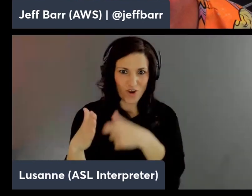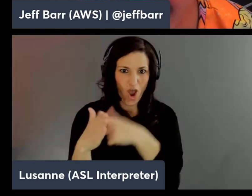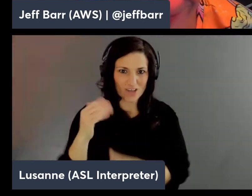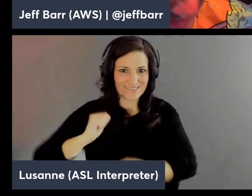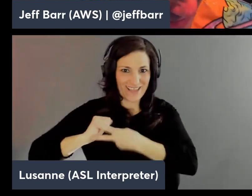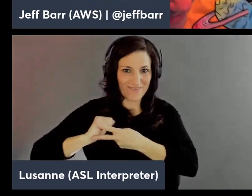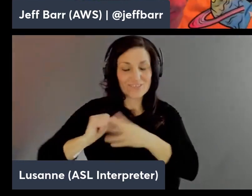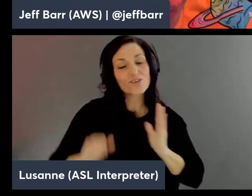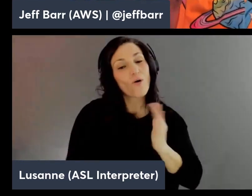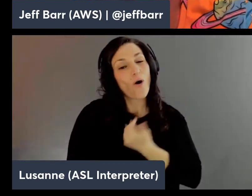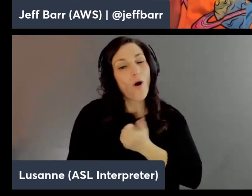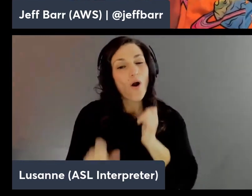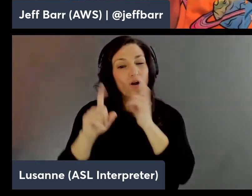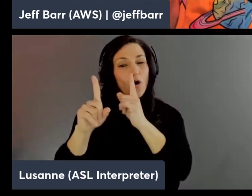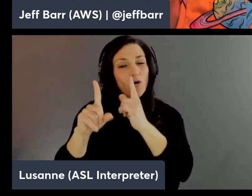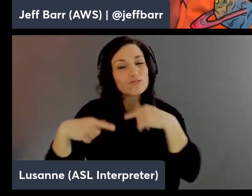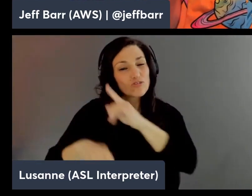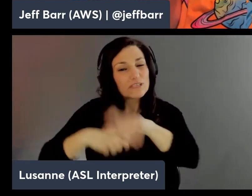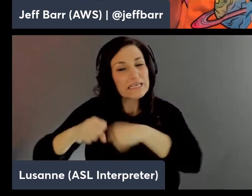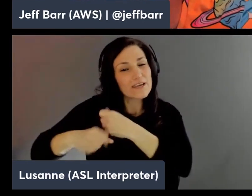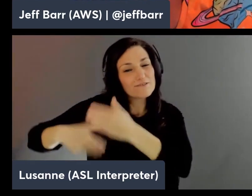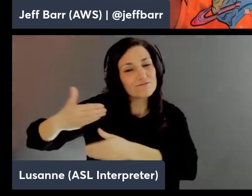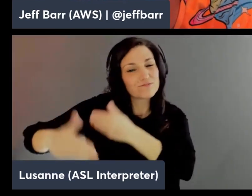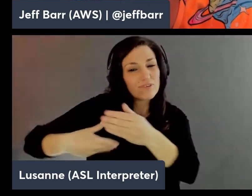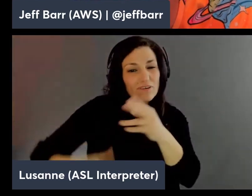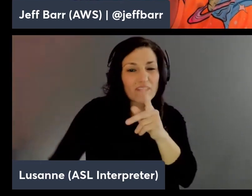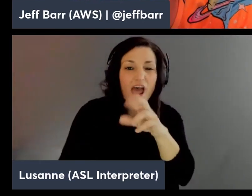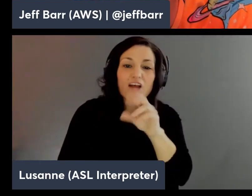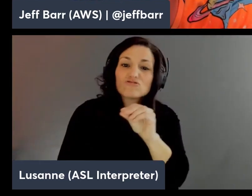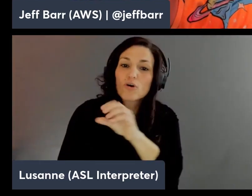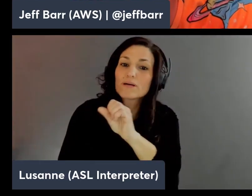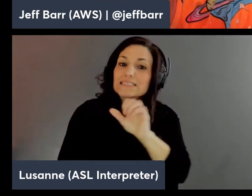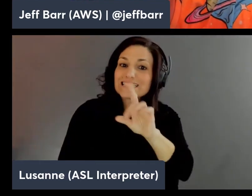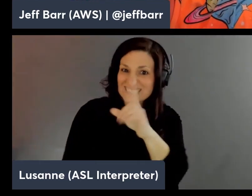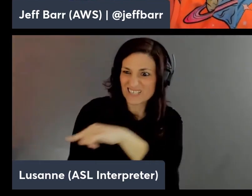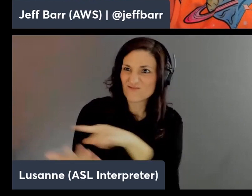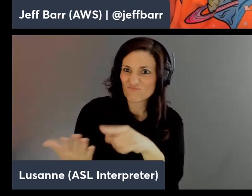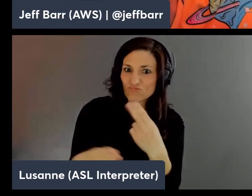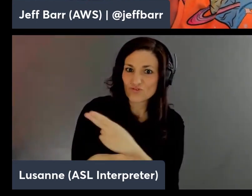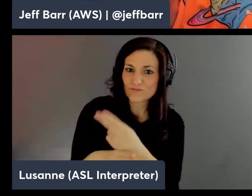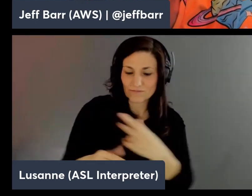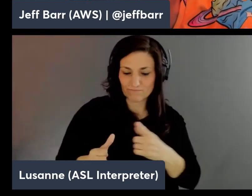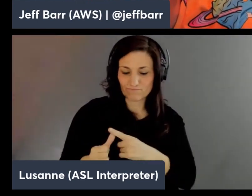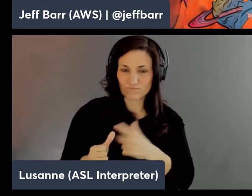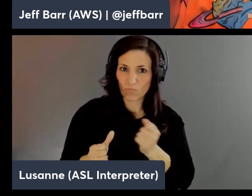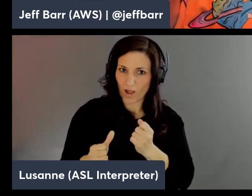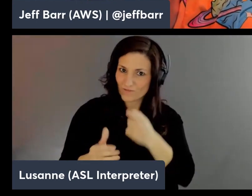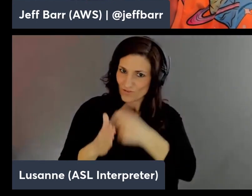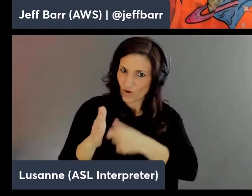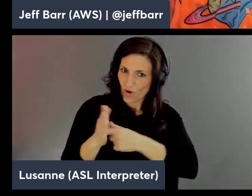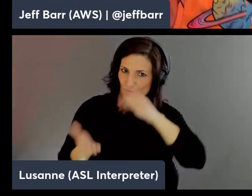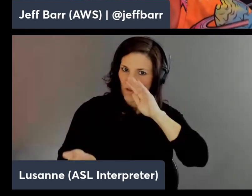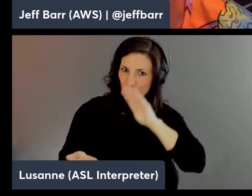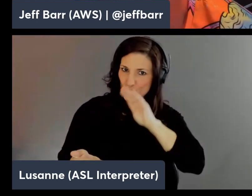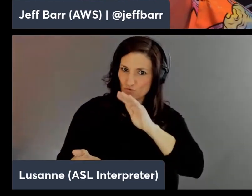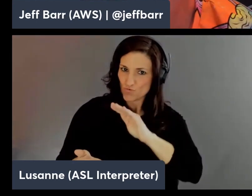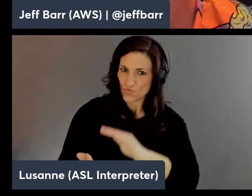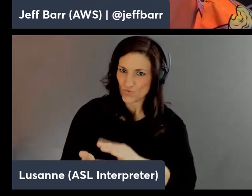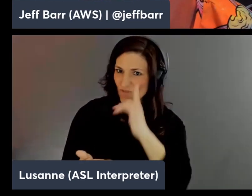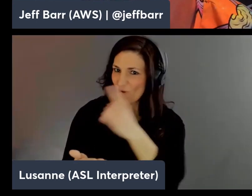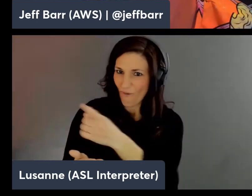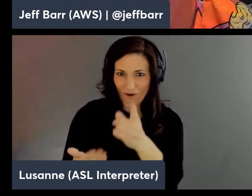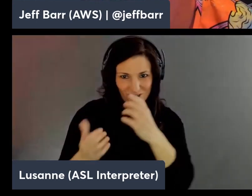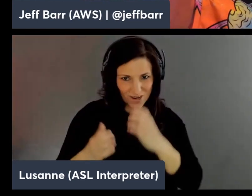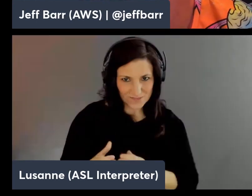is that over the years, using Nitro SSD, we're going to, number one, keep on reducing our cost for our customers. So ultimately reduce